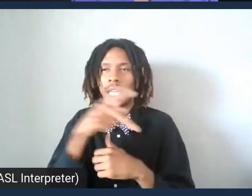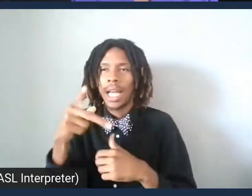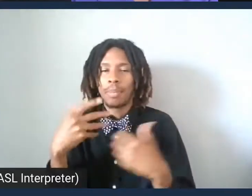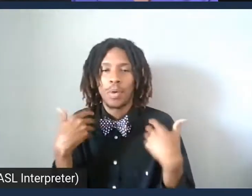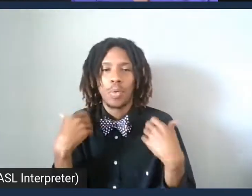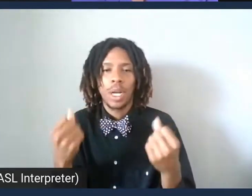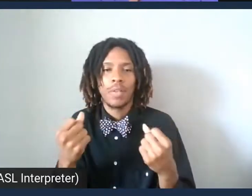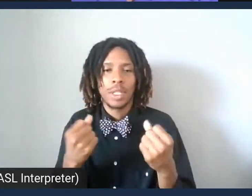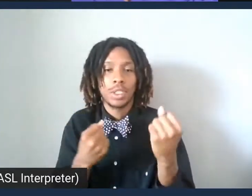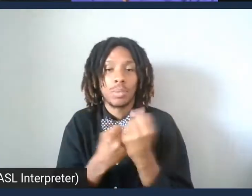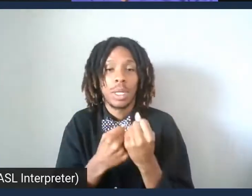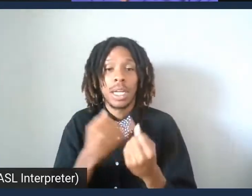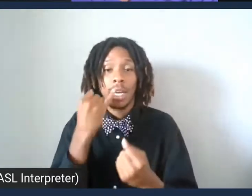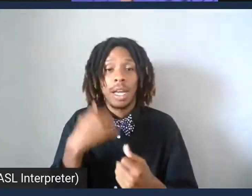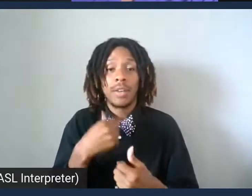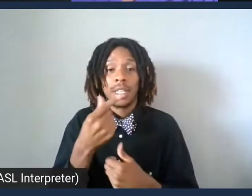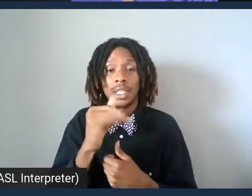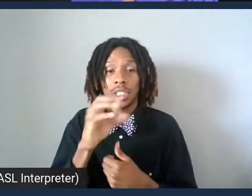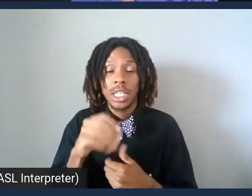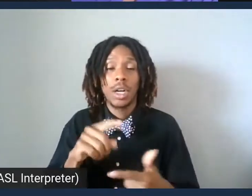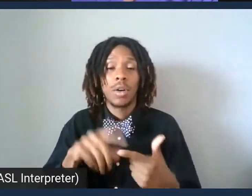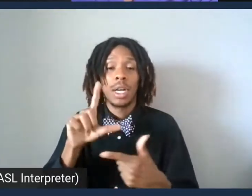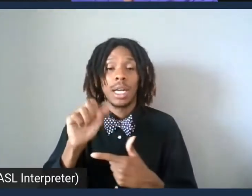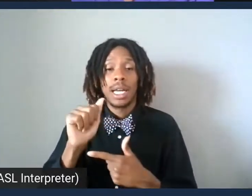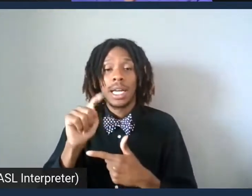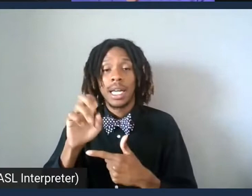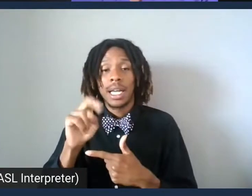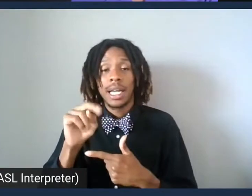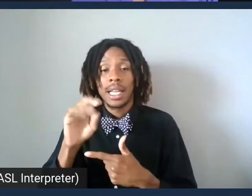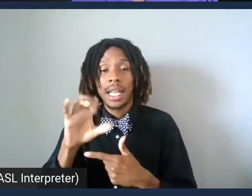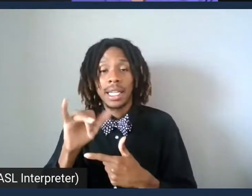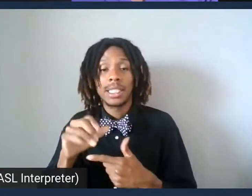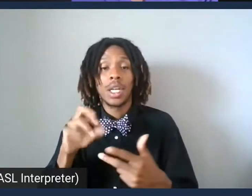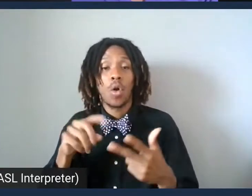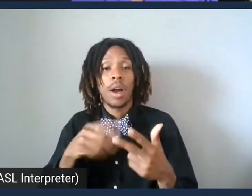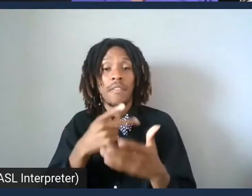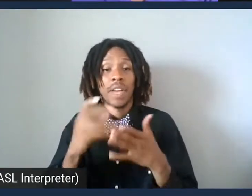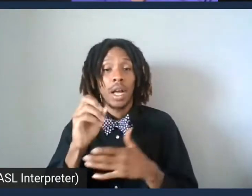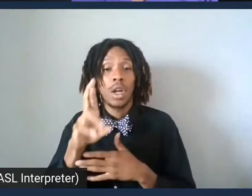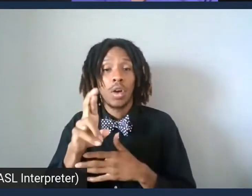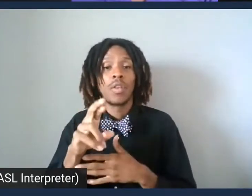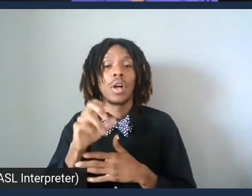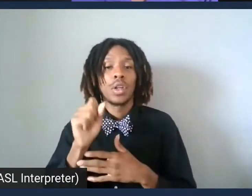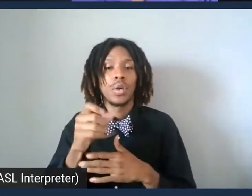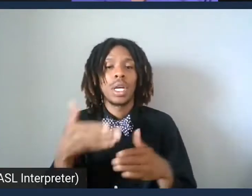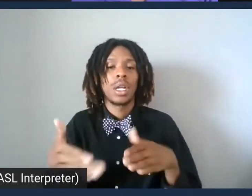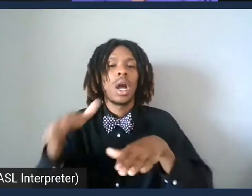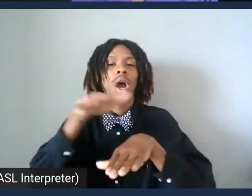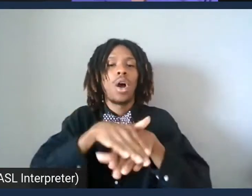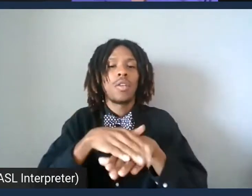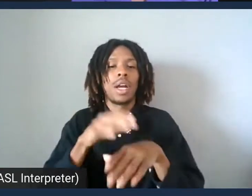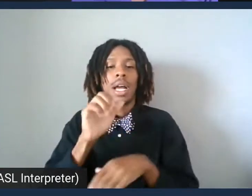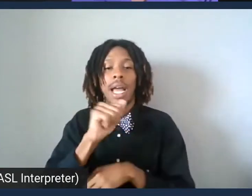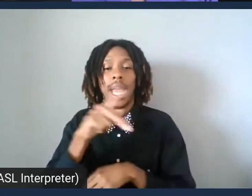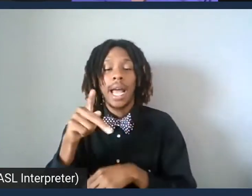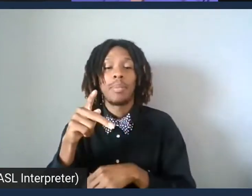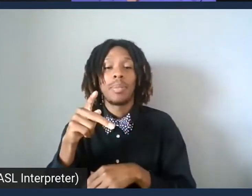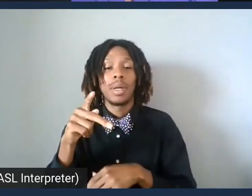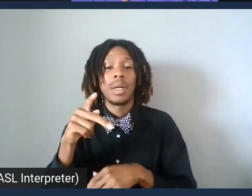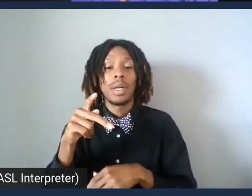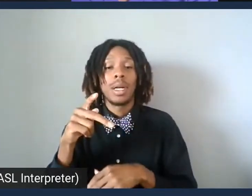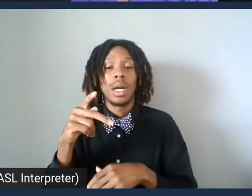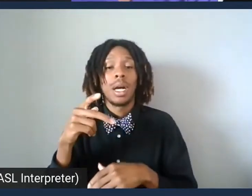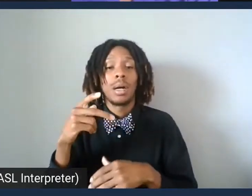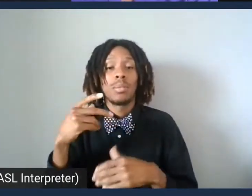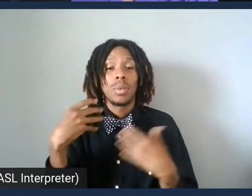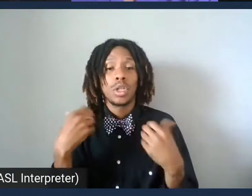supports. If you have geo or latency or even failover records, you can simply overlay Application Recovery Controller on top of that